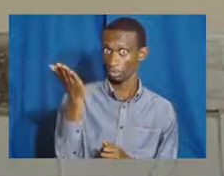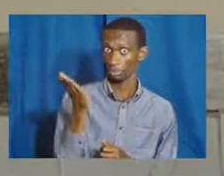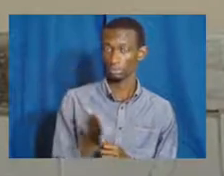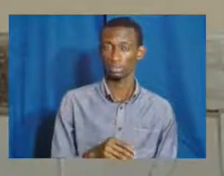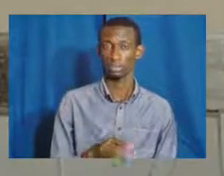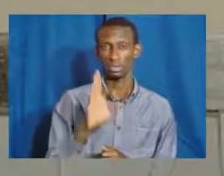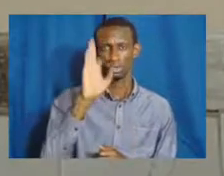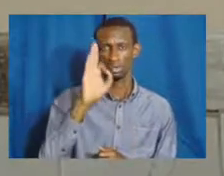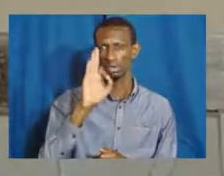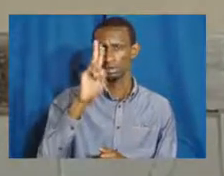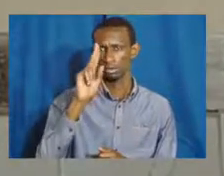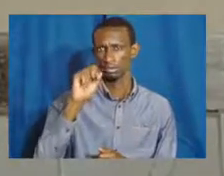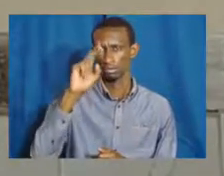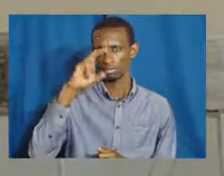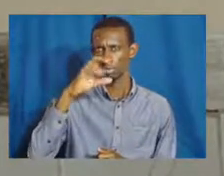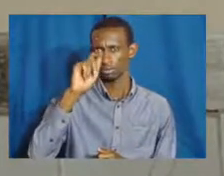fractional